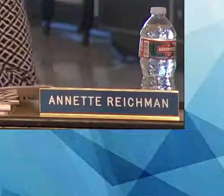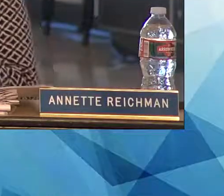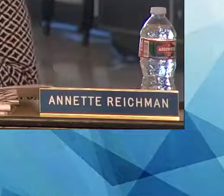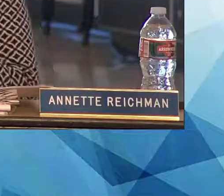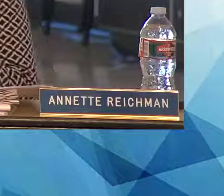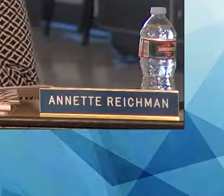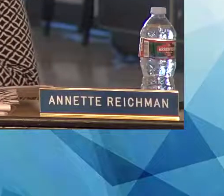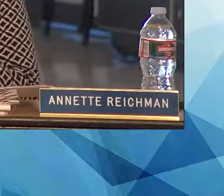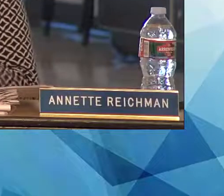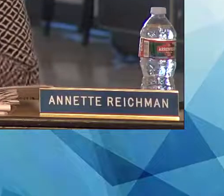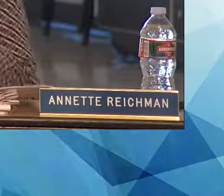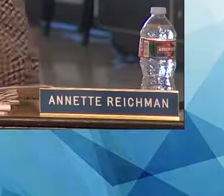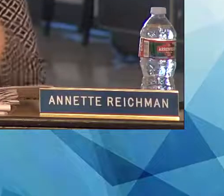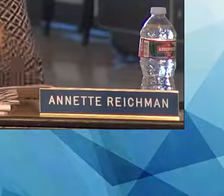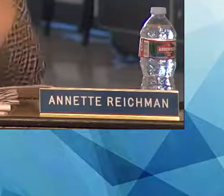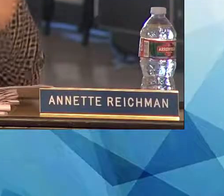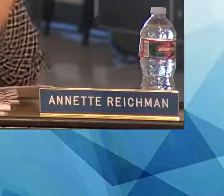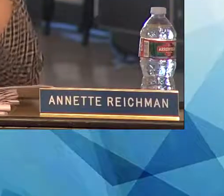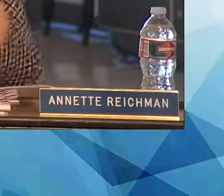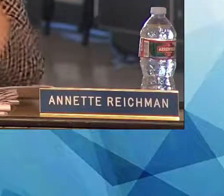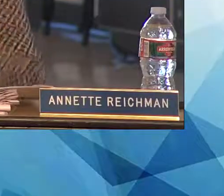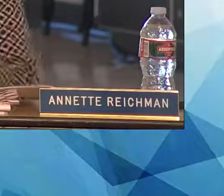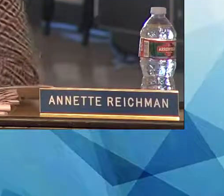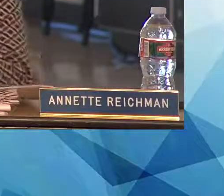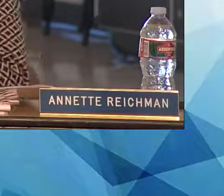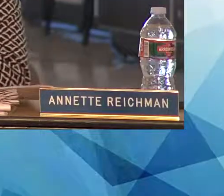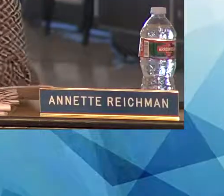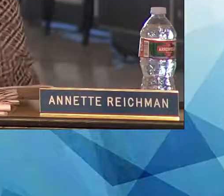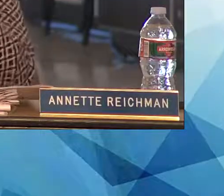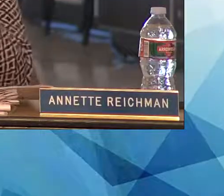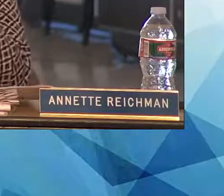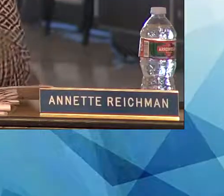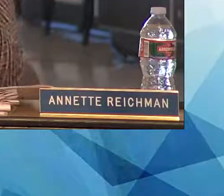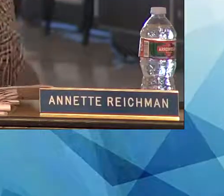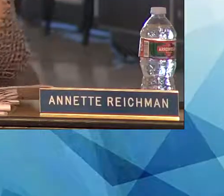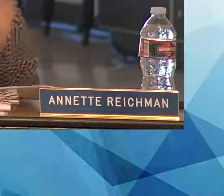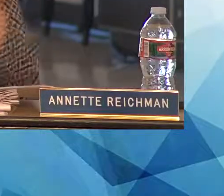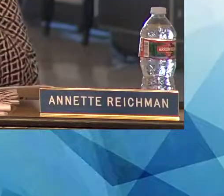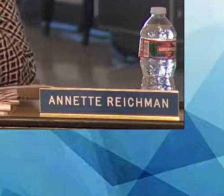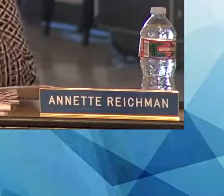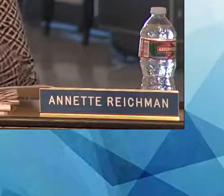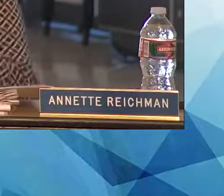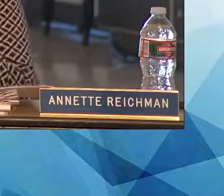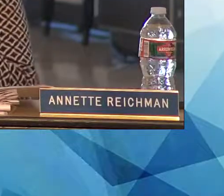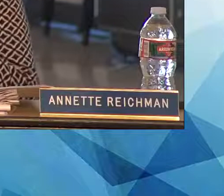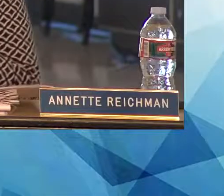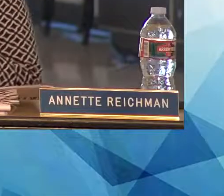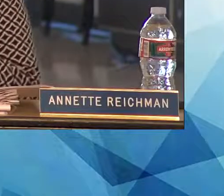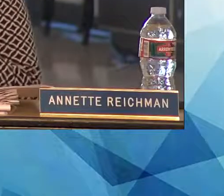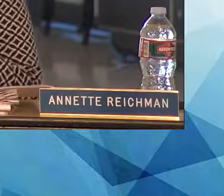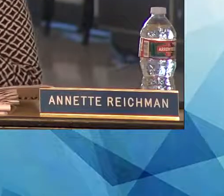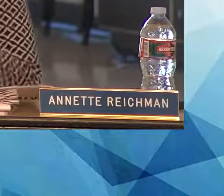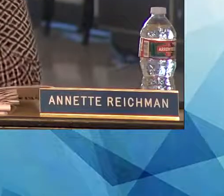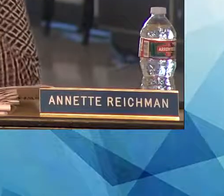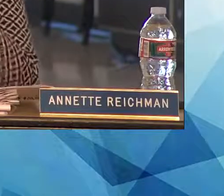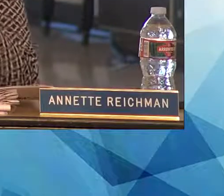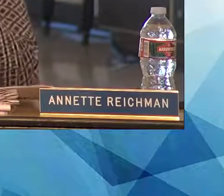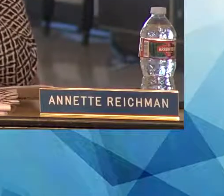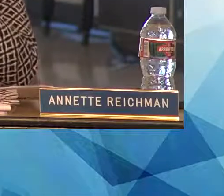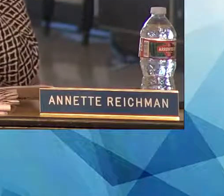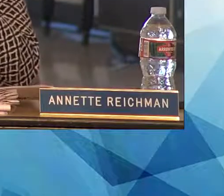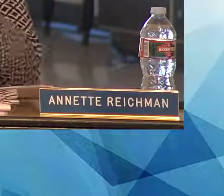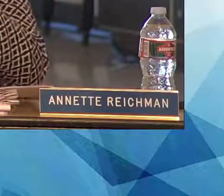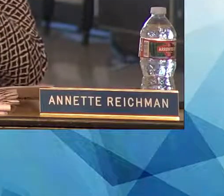great. We have a lot of information this afternoon to share with you all. So I'm just going to